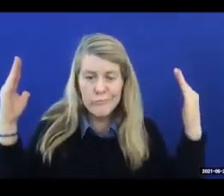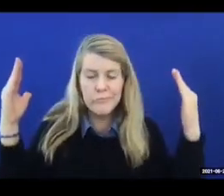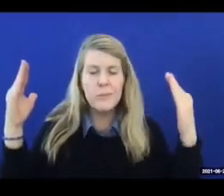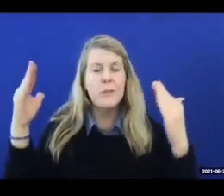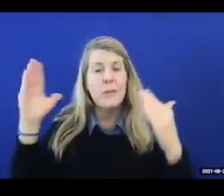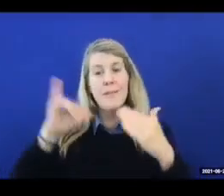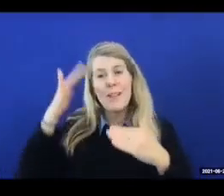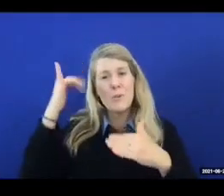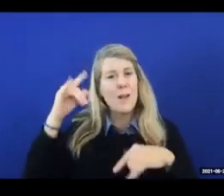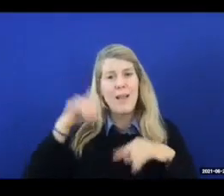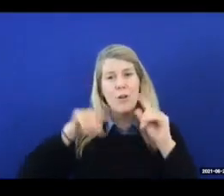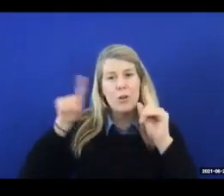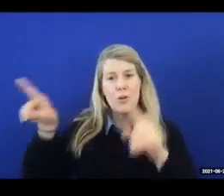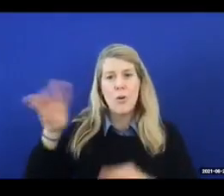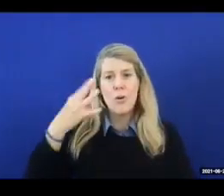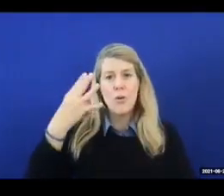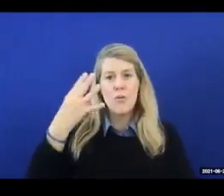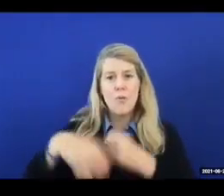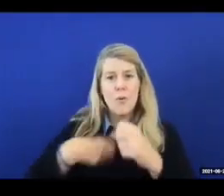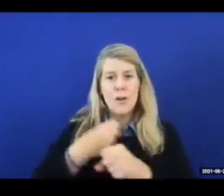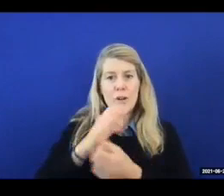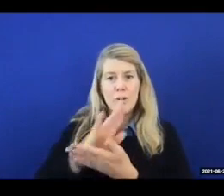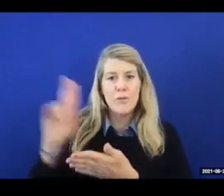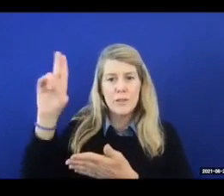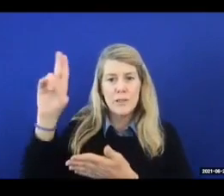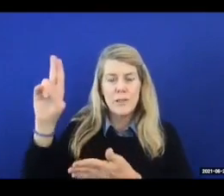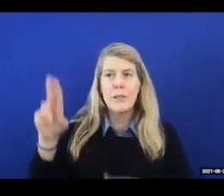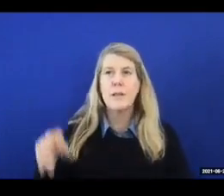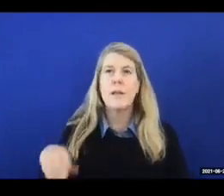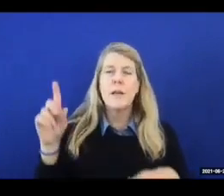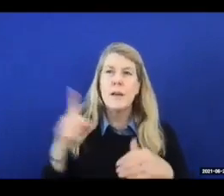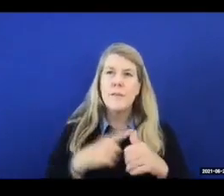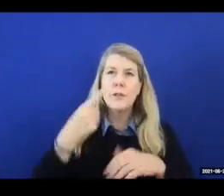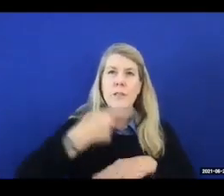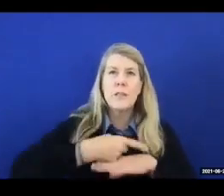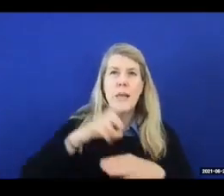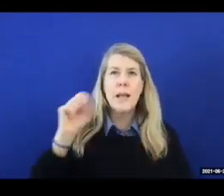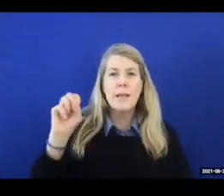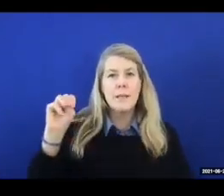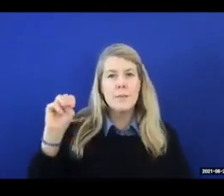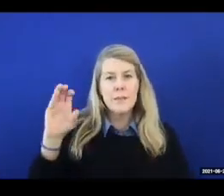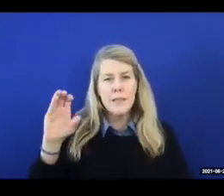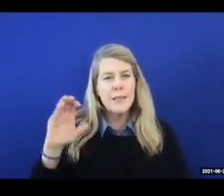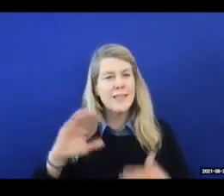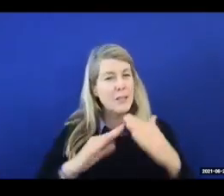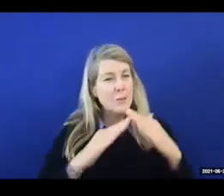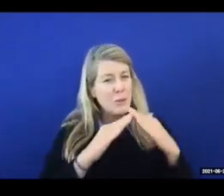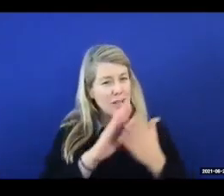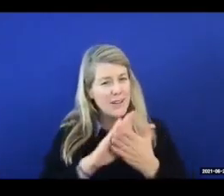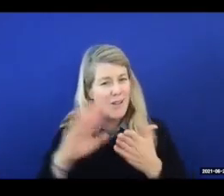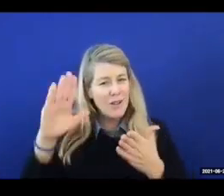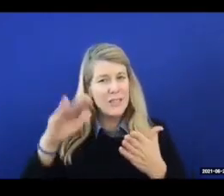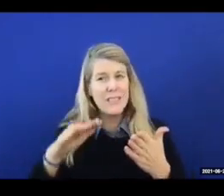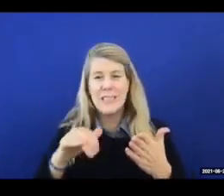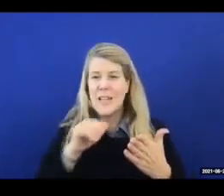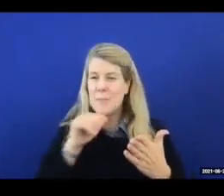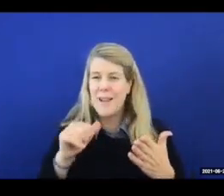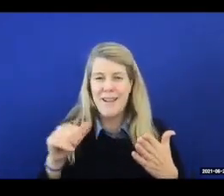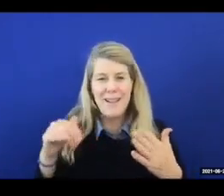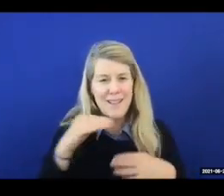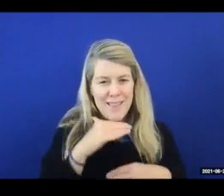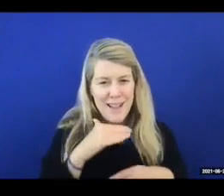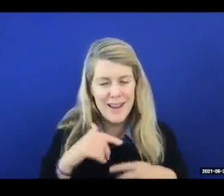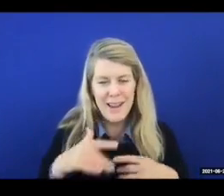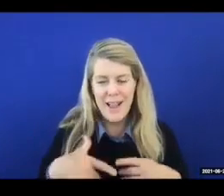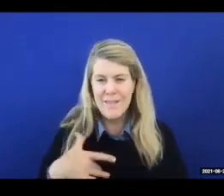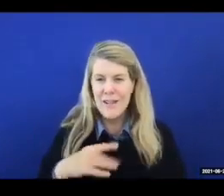four-year university. So walking into SMC that first day, a community college, I'm not gonna lie, it was a bit disheartening for